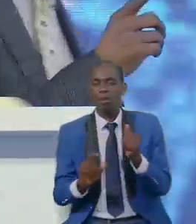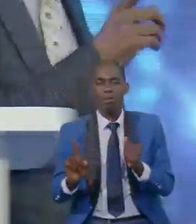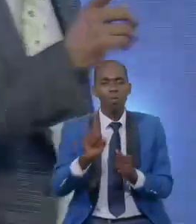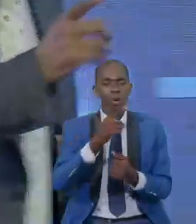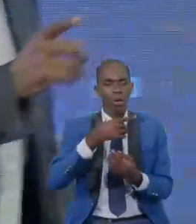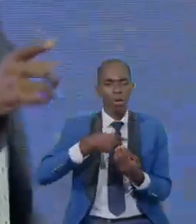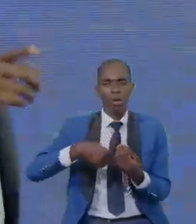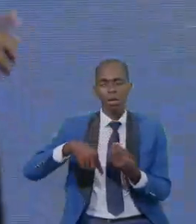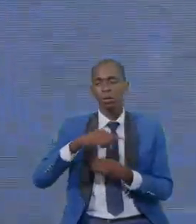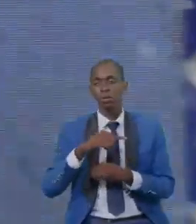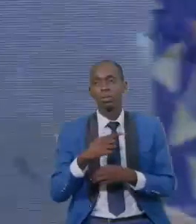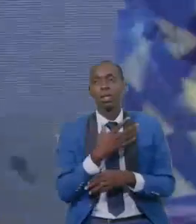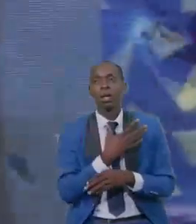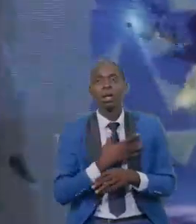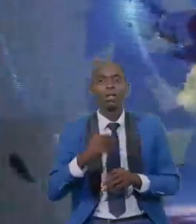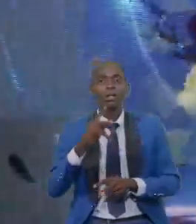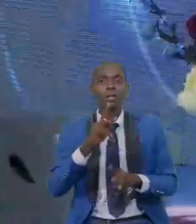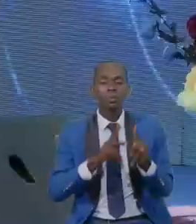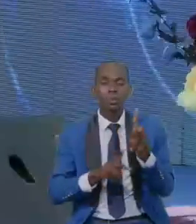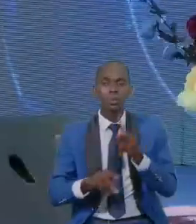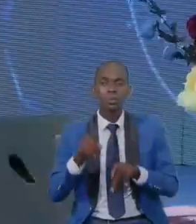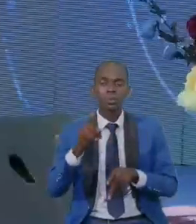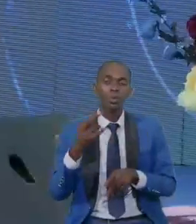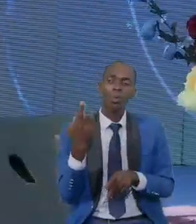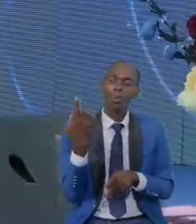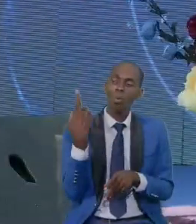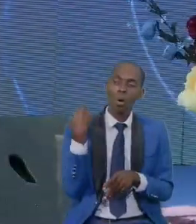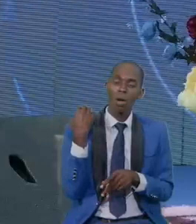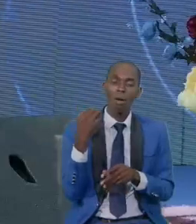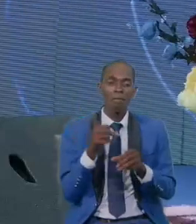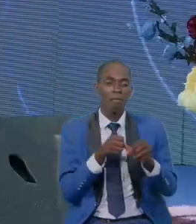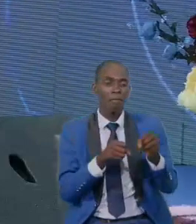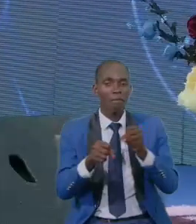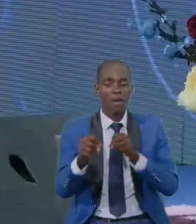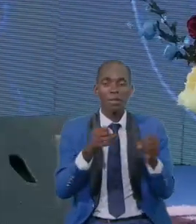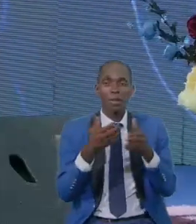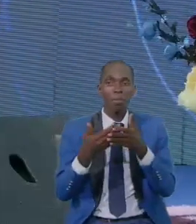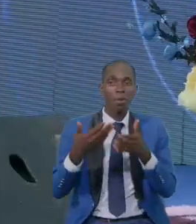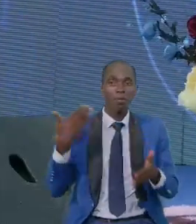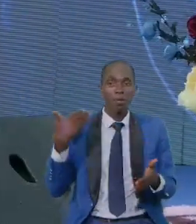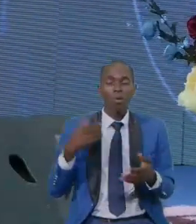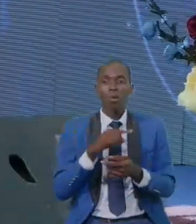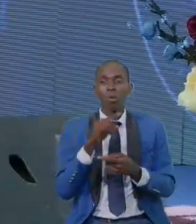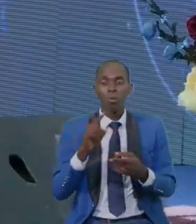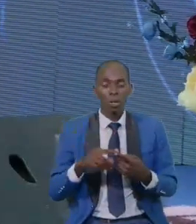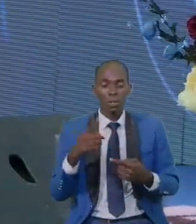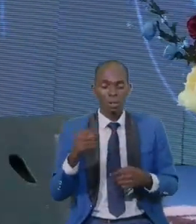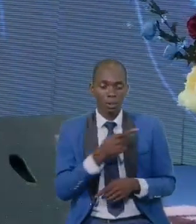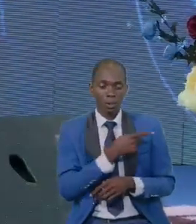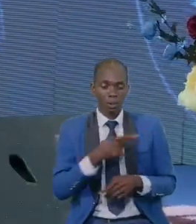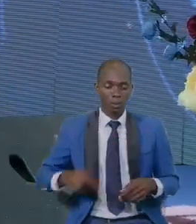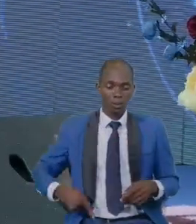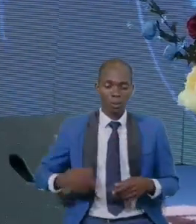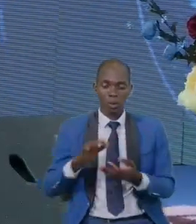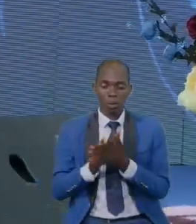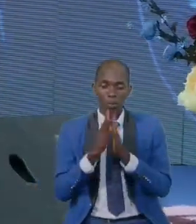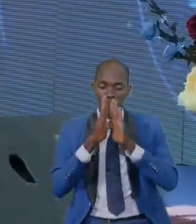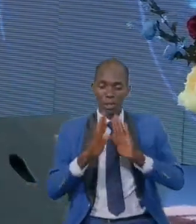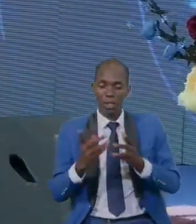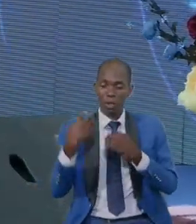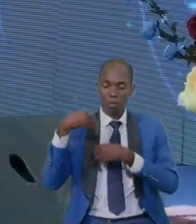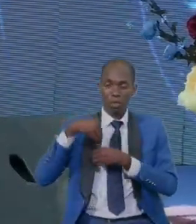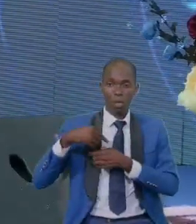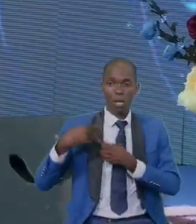And the people you are fighting with, when the Prince of Peace enters your heart, you will go